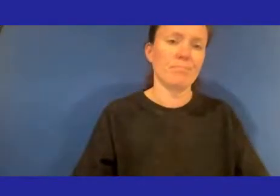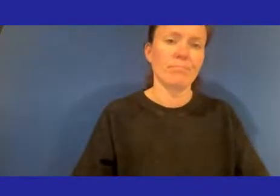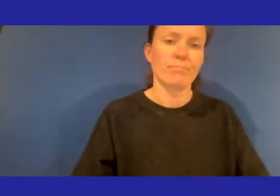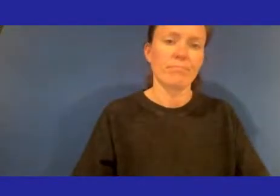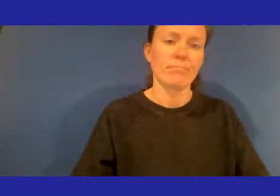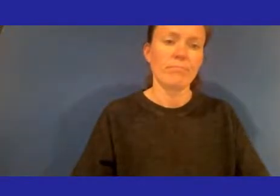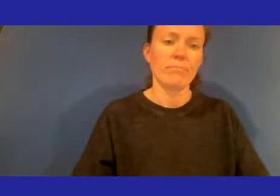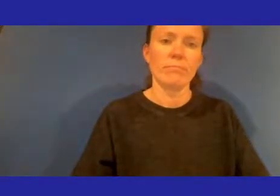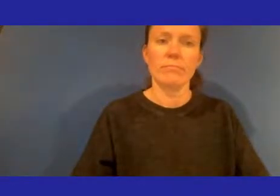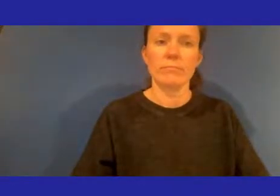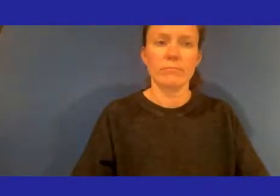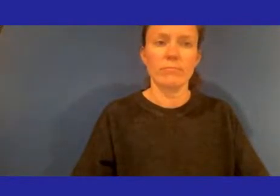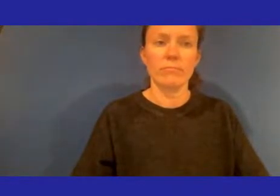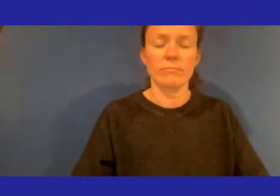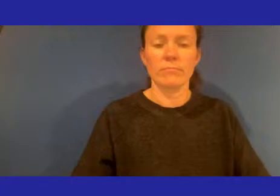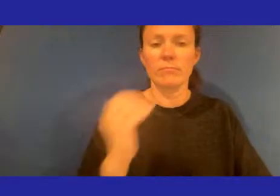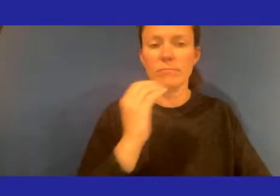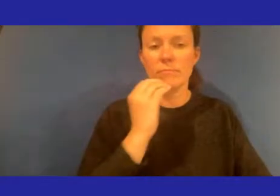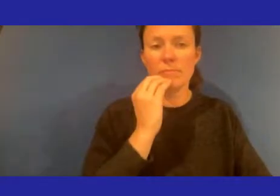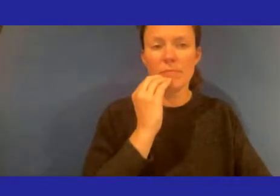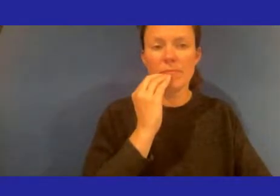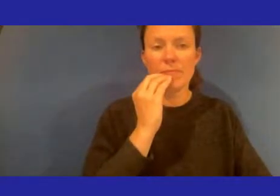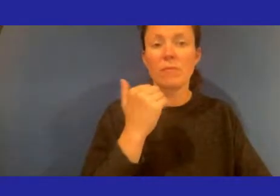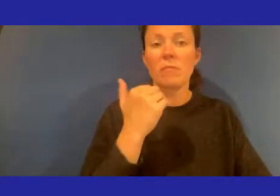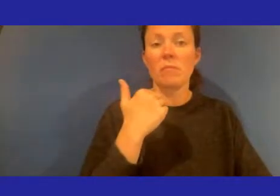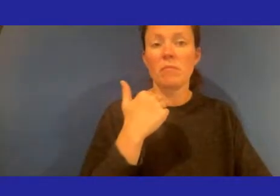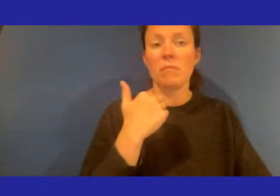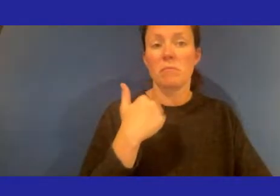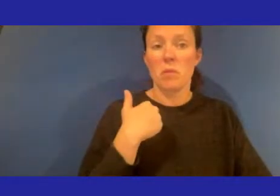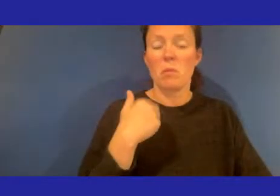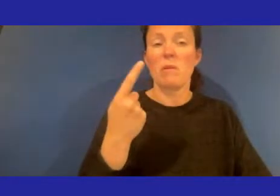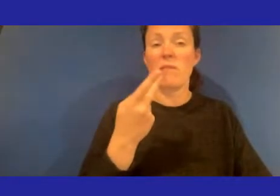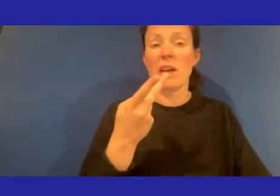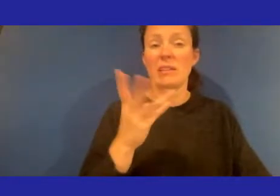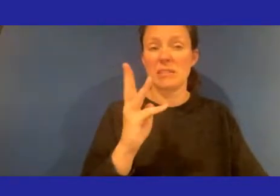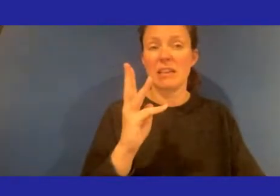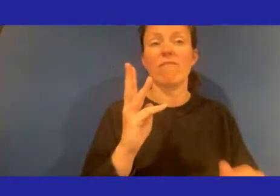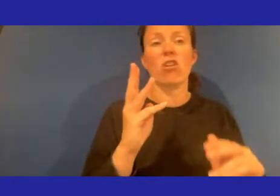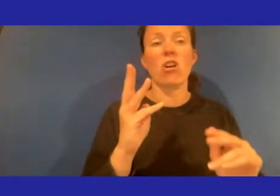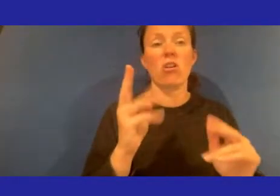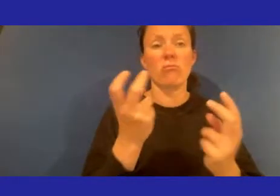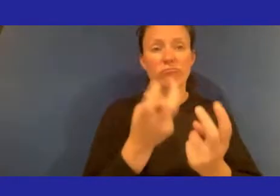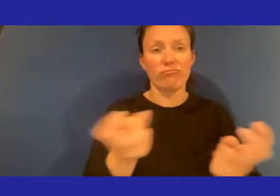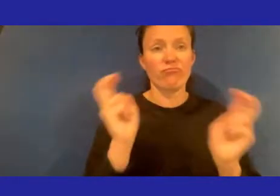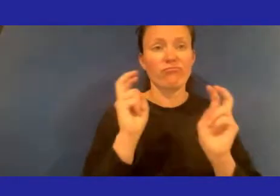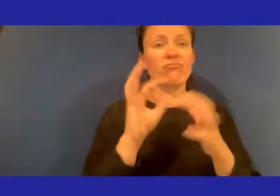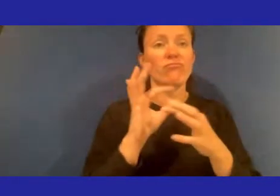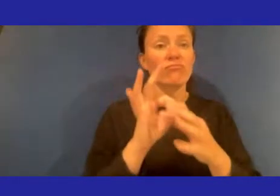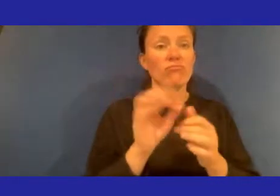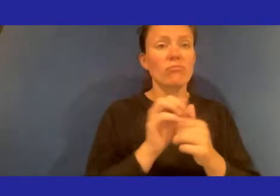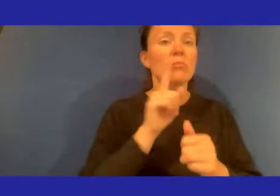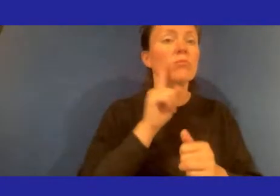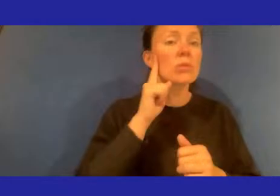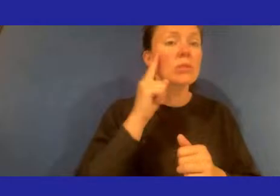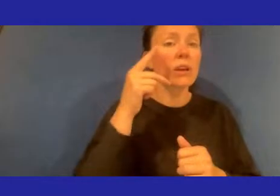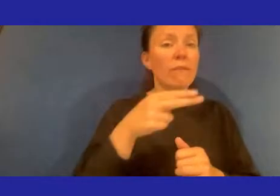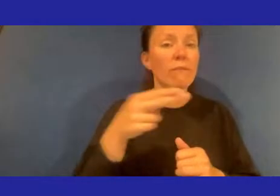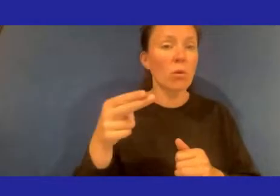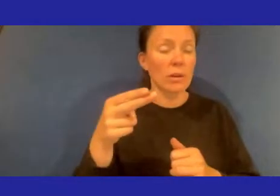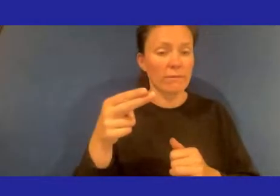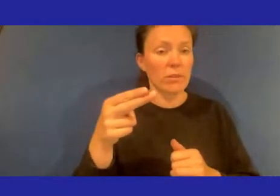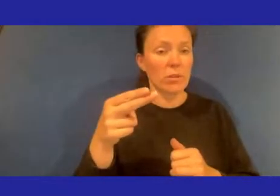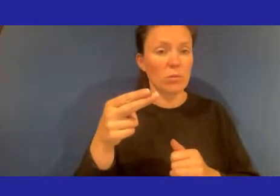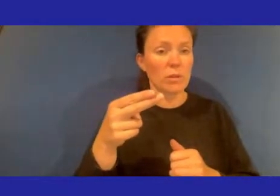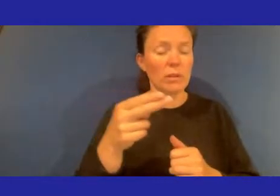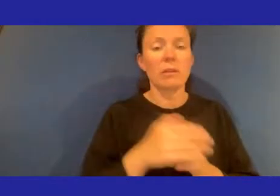We've held several, of course, panels related to deaf and hard of hearing for our patients.